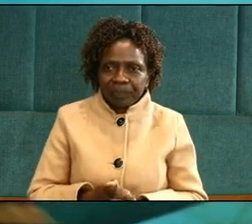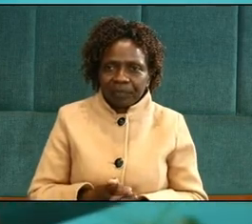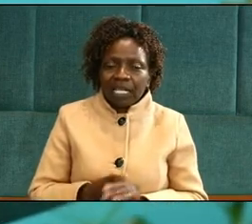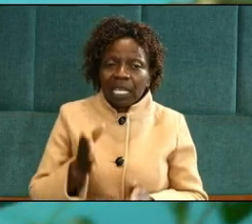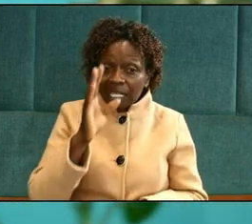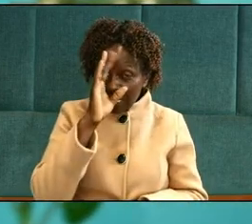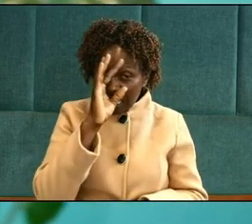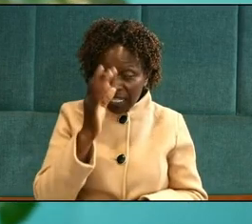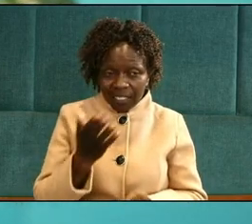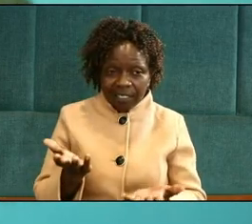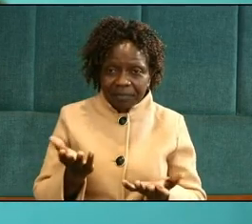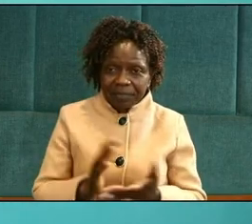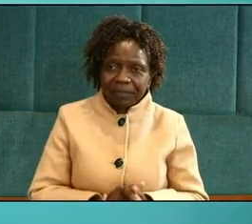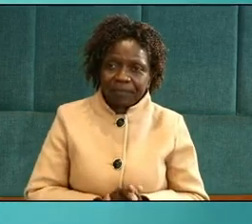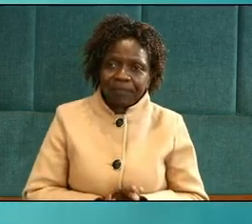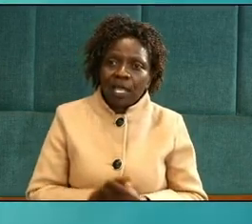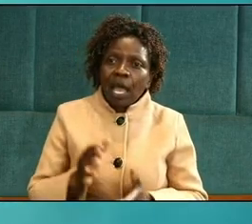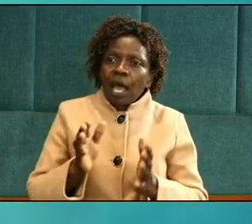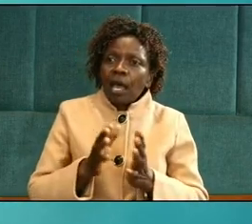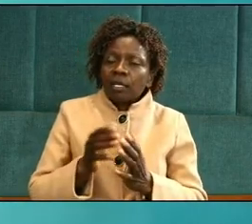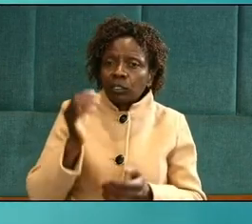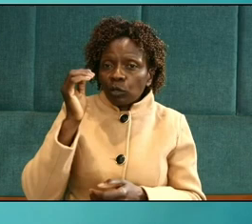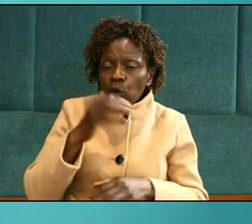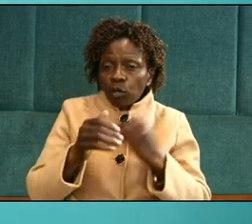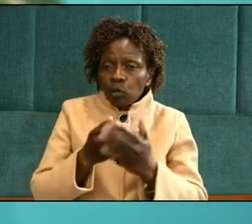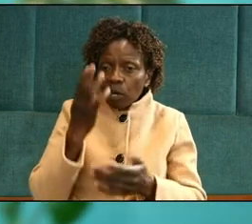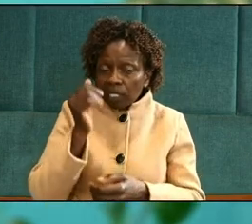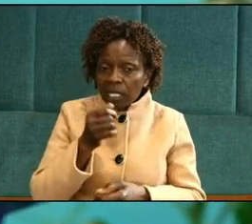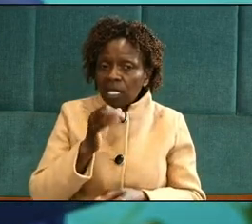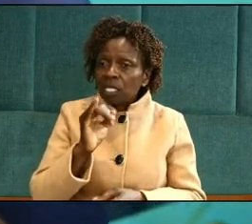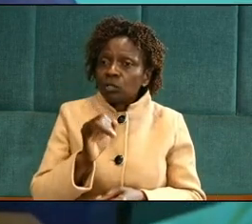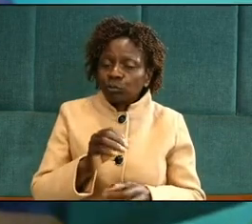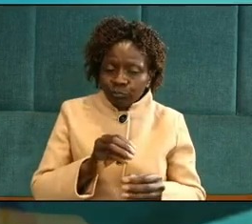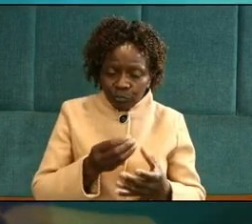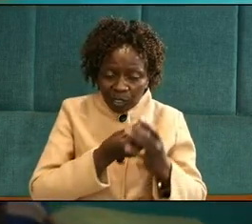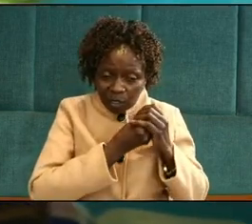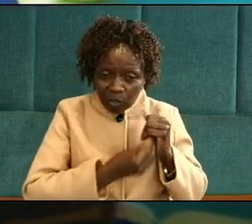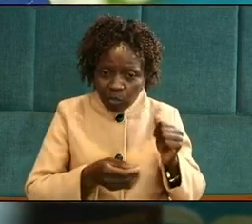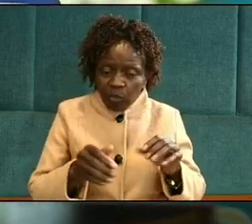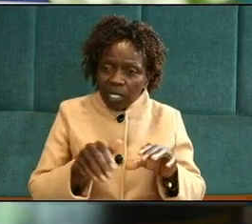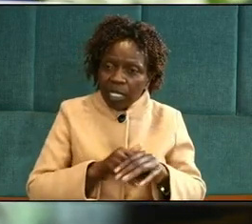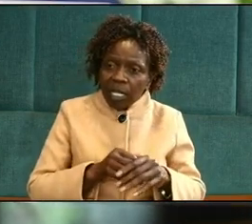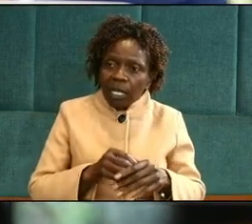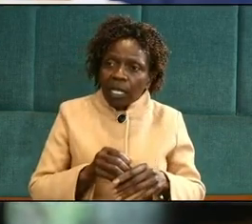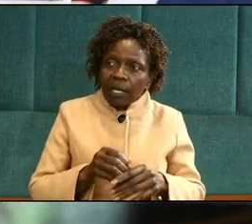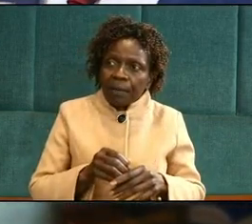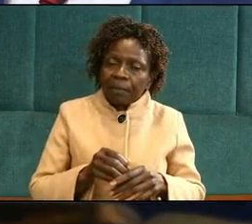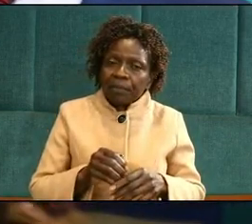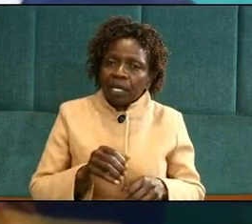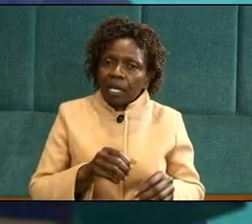He is lying. And all that he wants is to coerce you into an adulterous